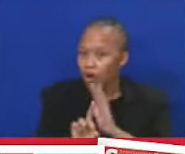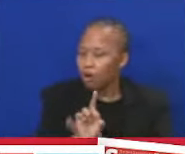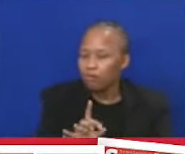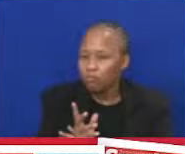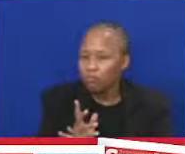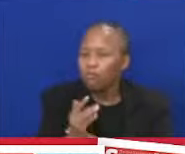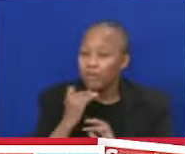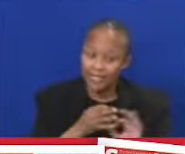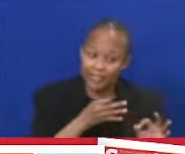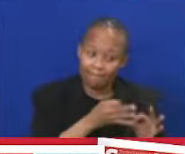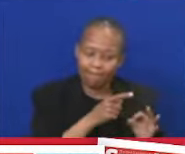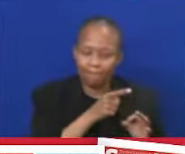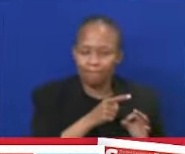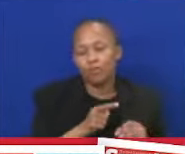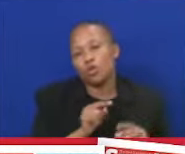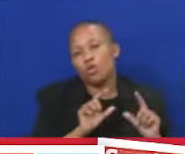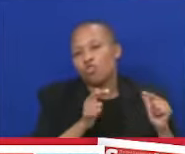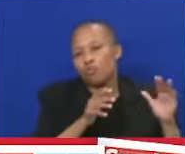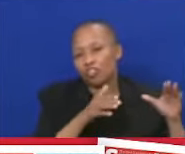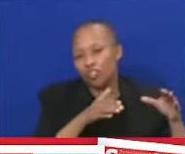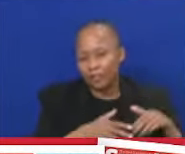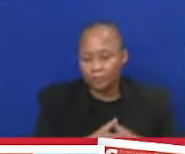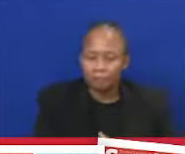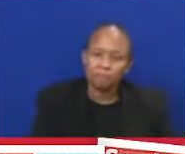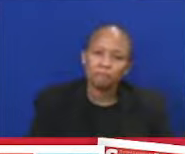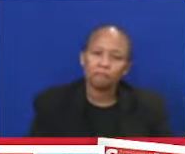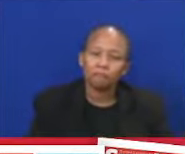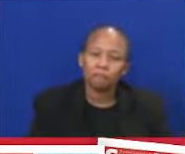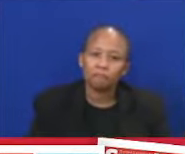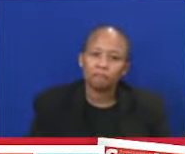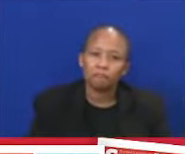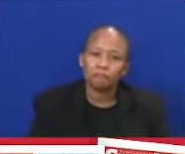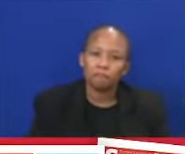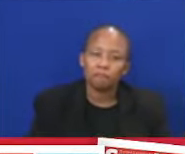Thank you, Commissioners.